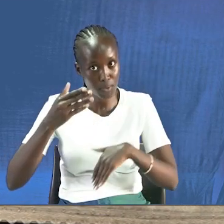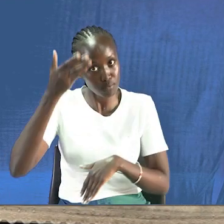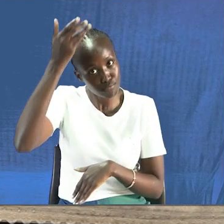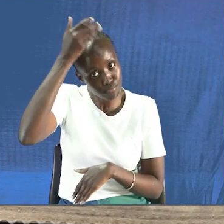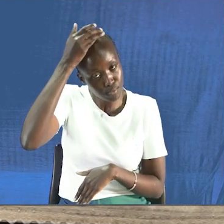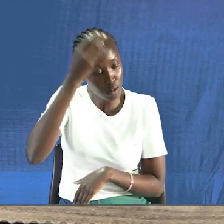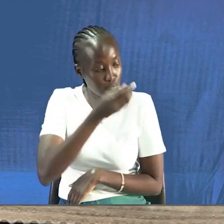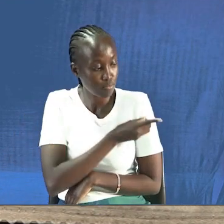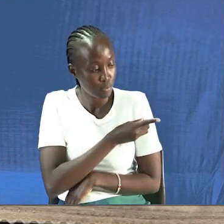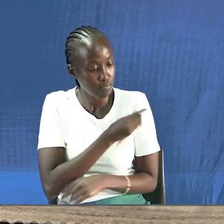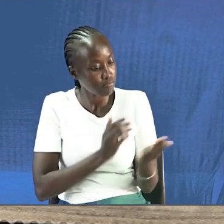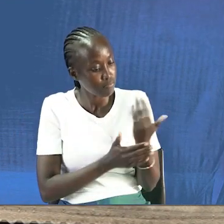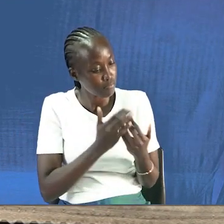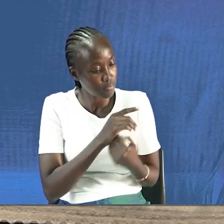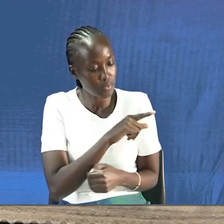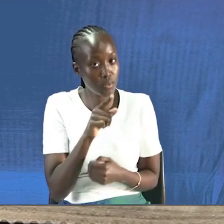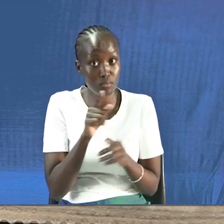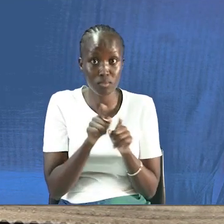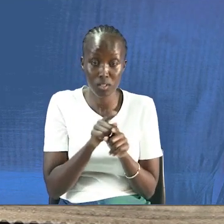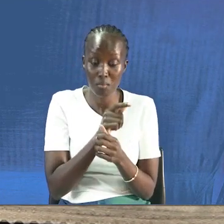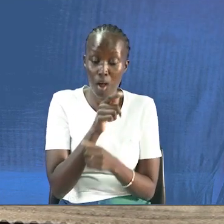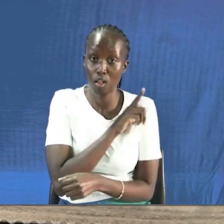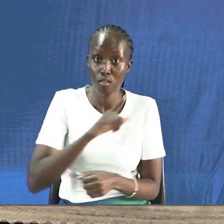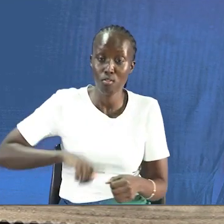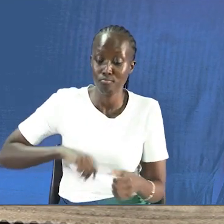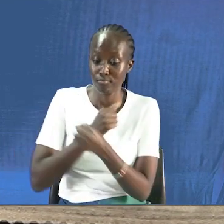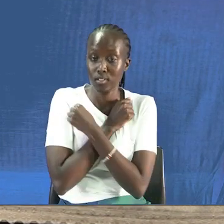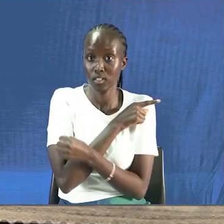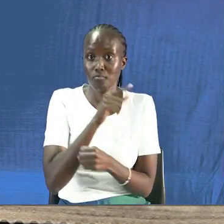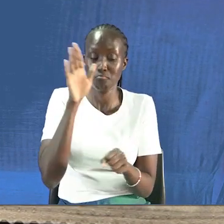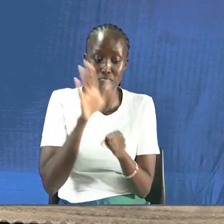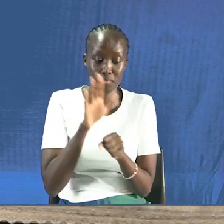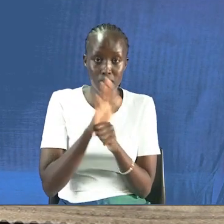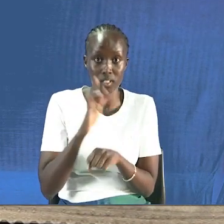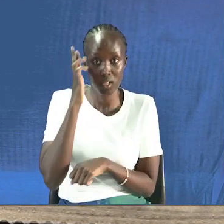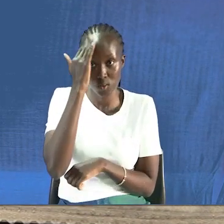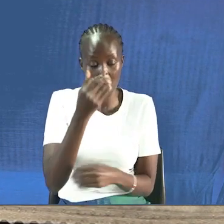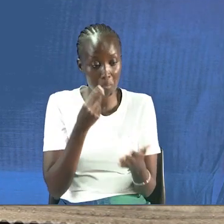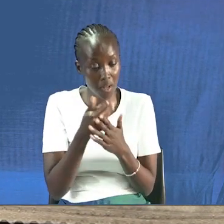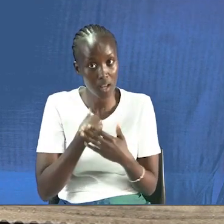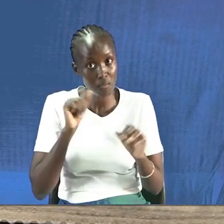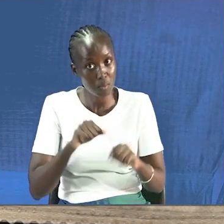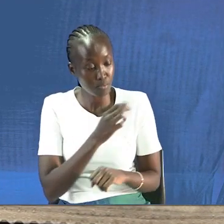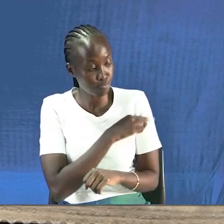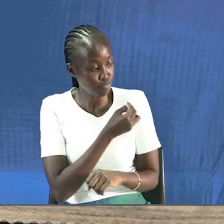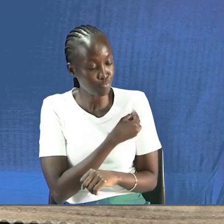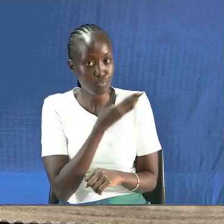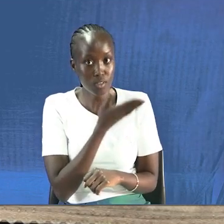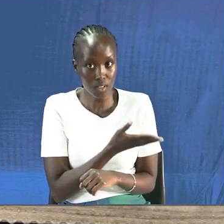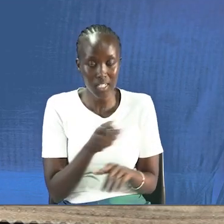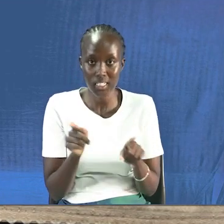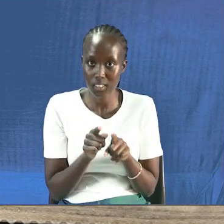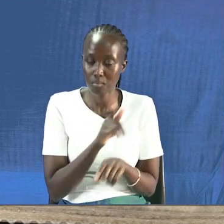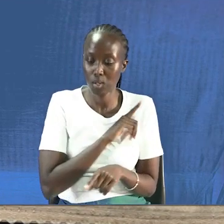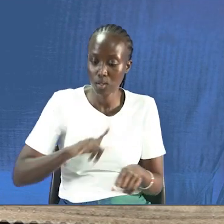of you. The Lord loves you so much, and that's why you have finances to be treated. The Lord loves you so much, and